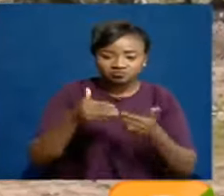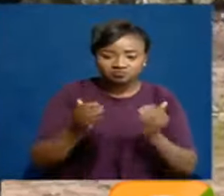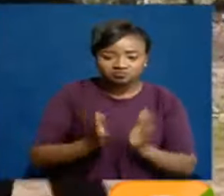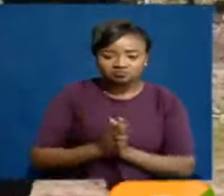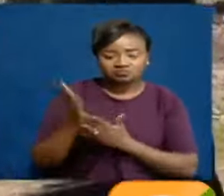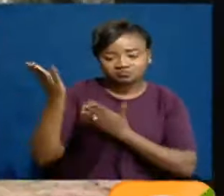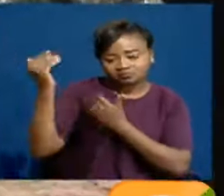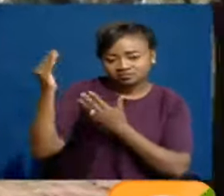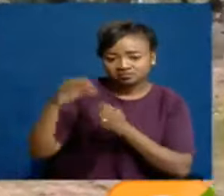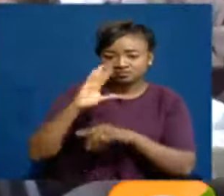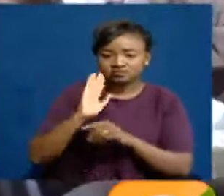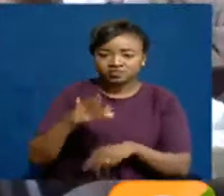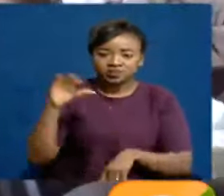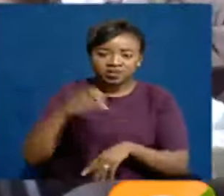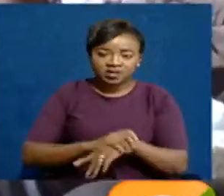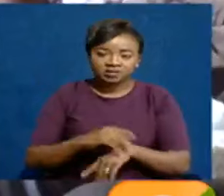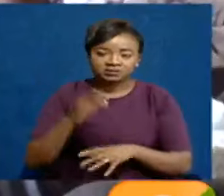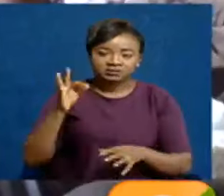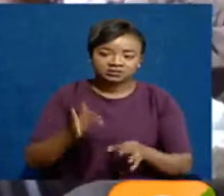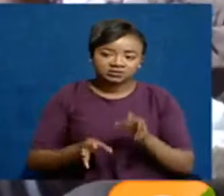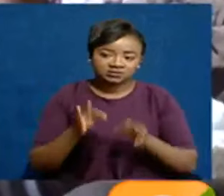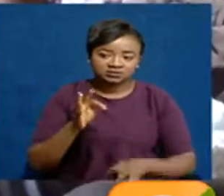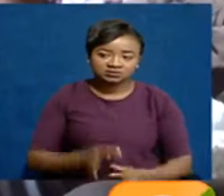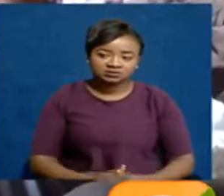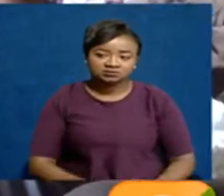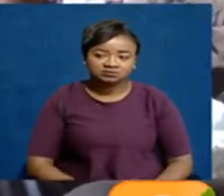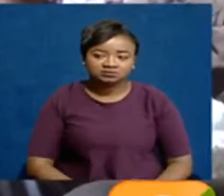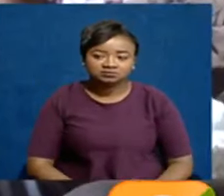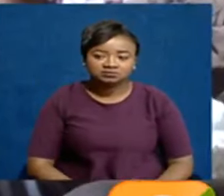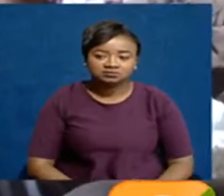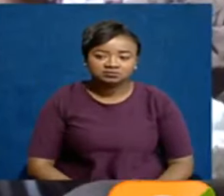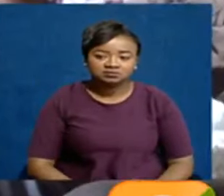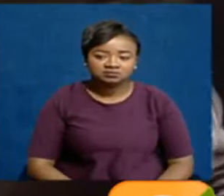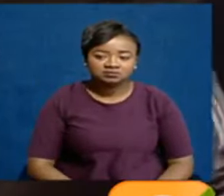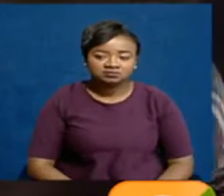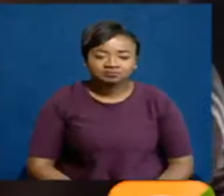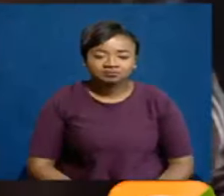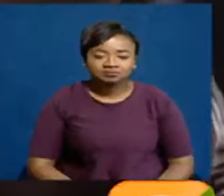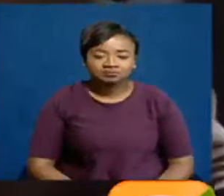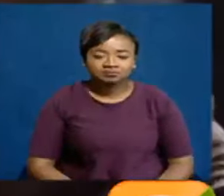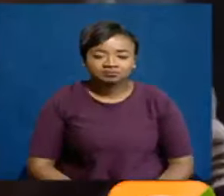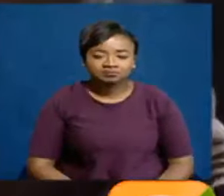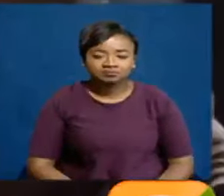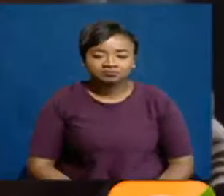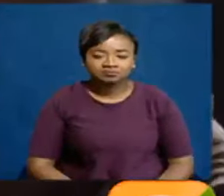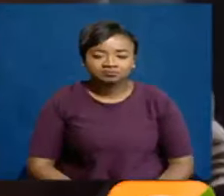justice will ultimately be served. Laura Otieno, Citizen TV.